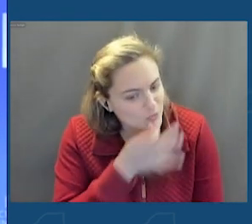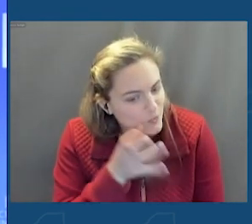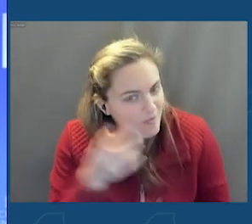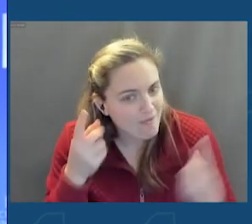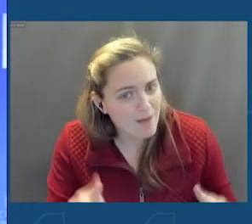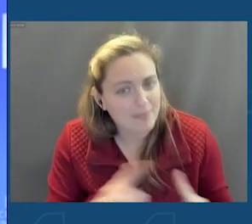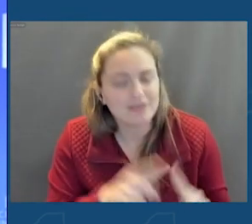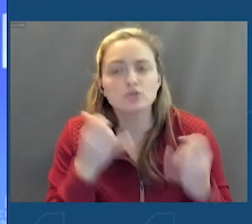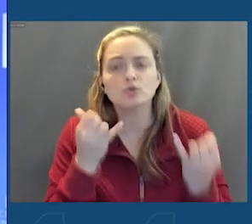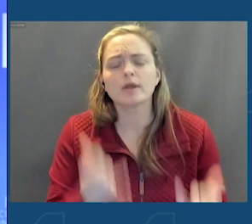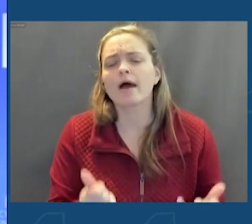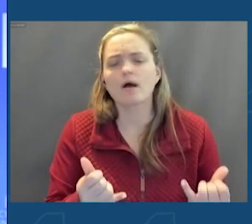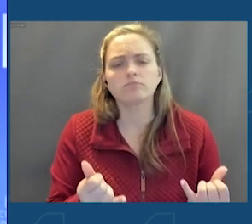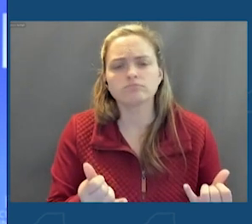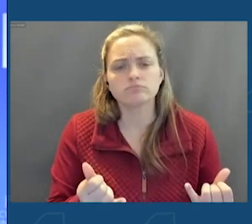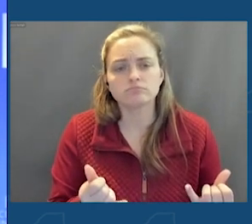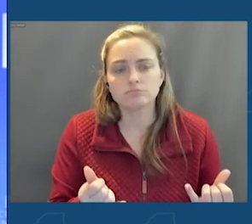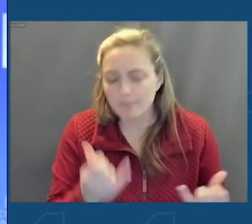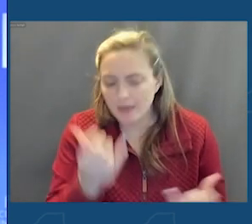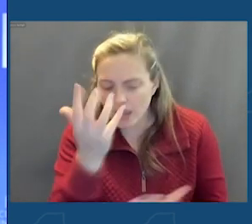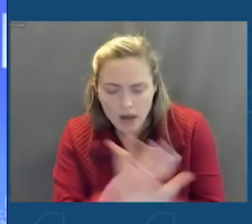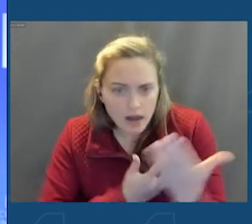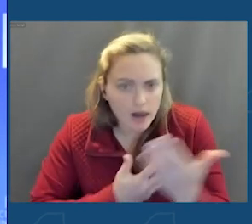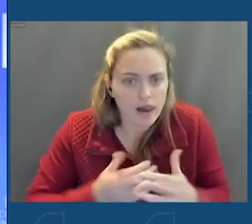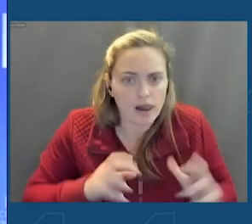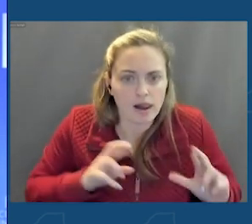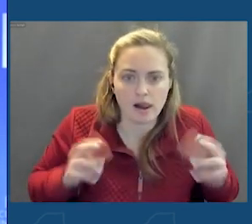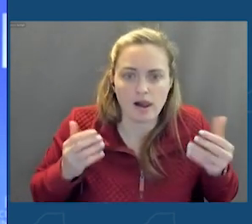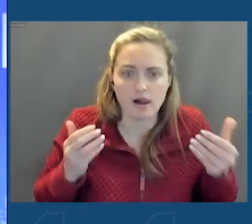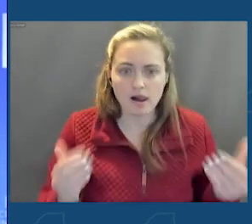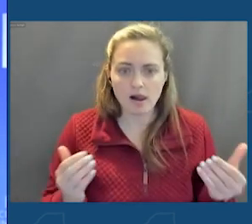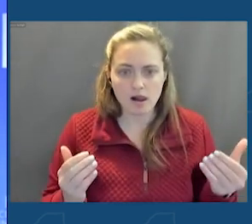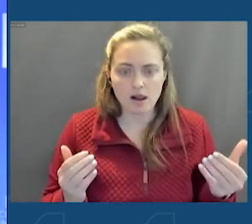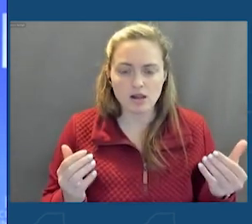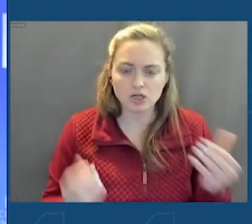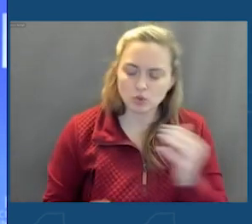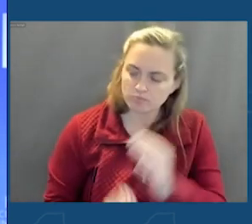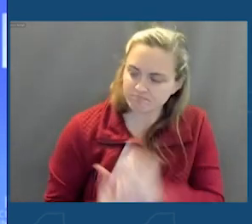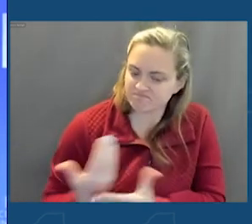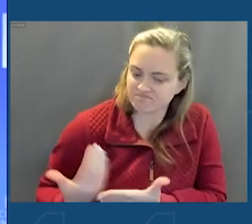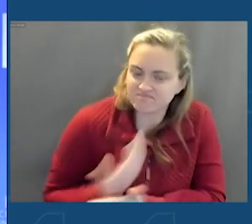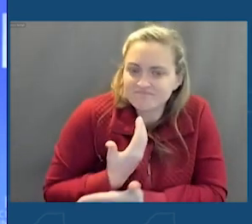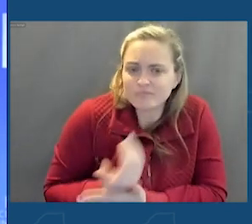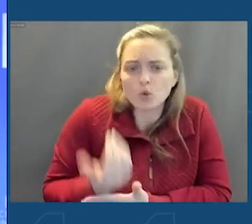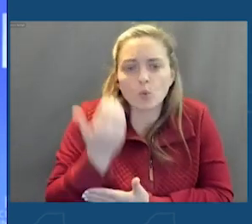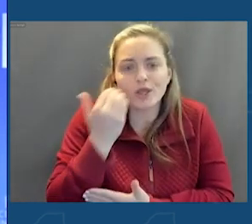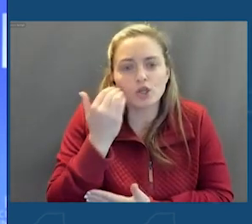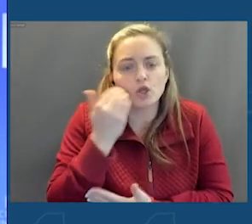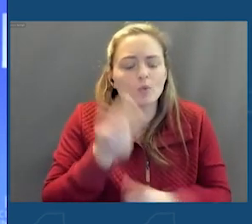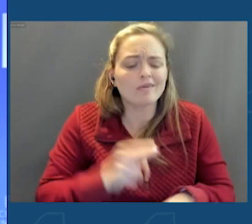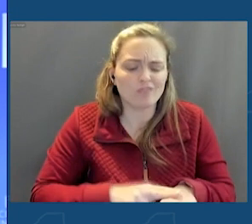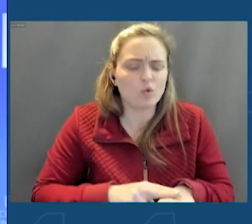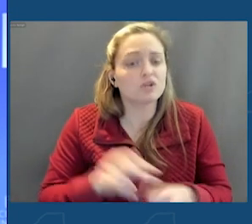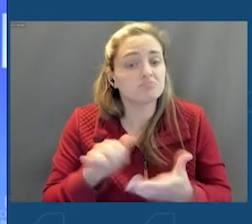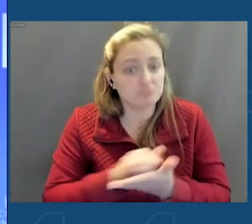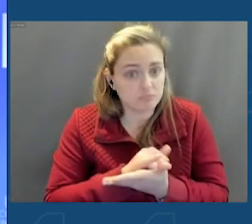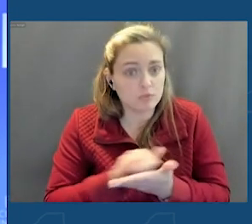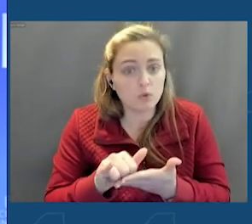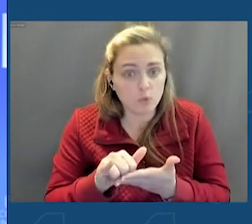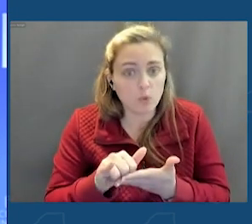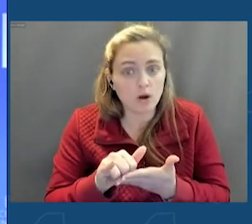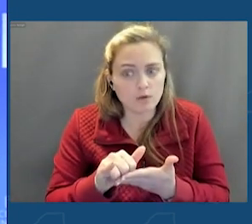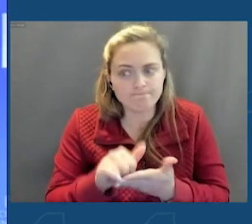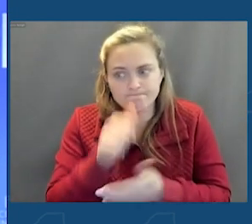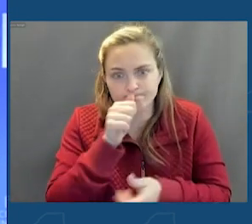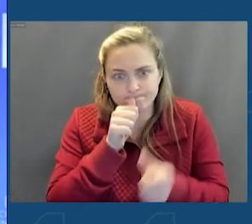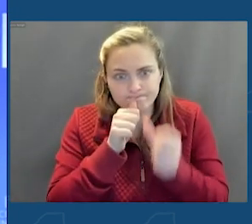of being bloodied but unbowed and being able to emerge renewed, we all know, of course, that New York went through